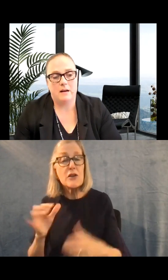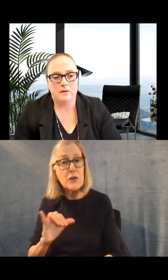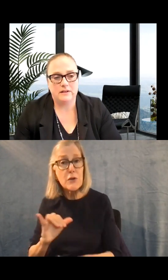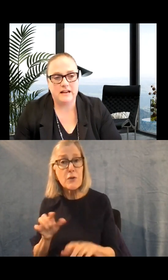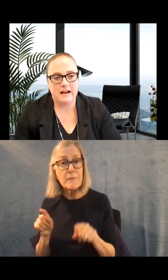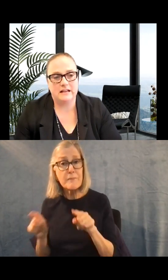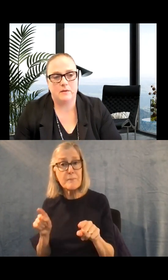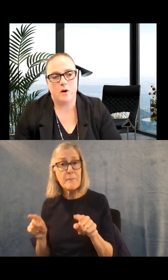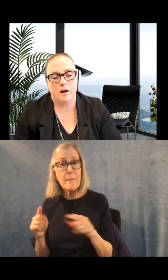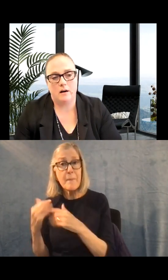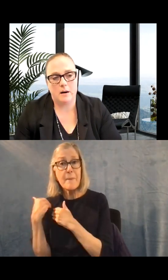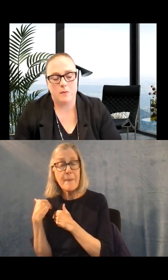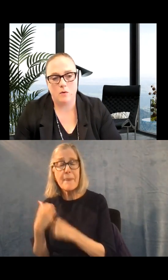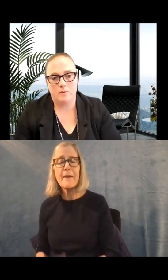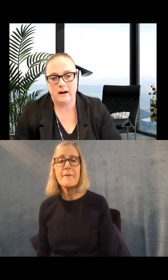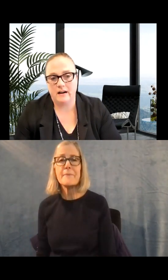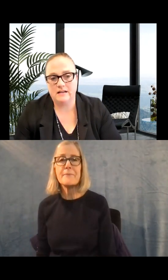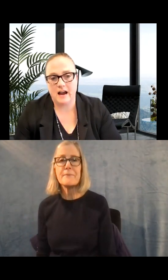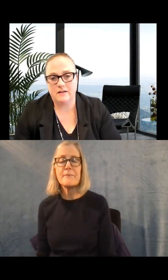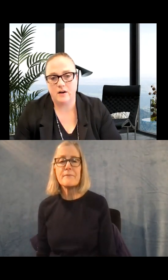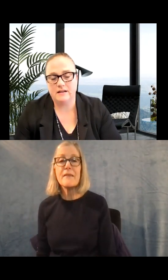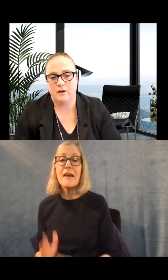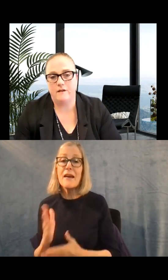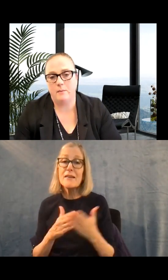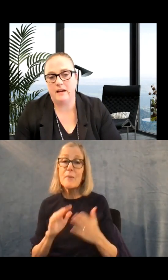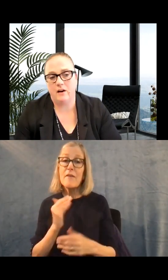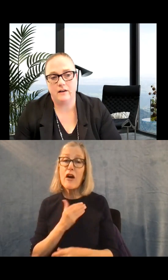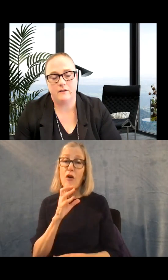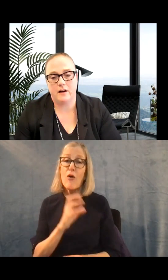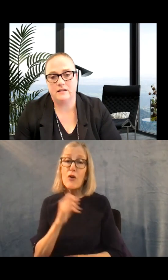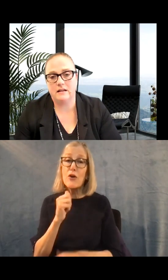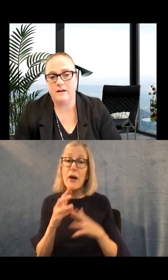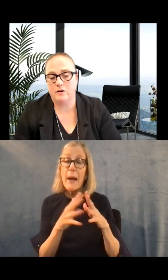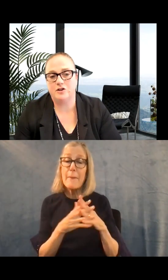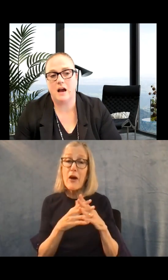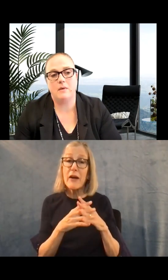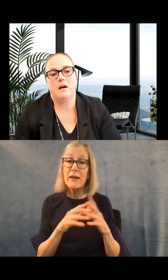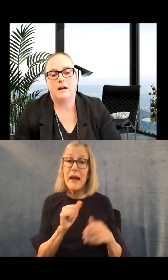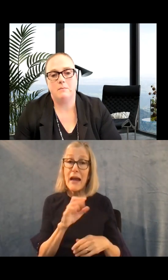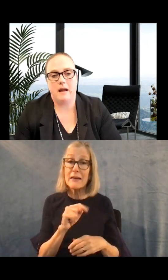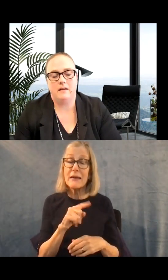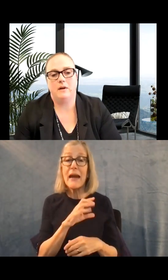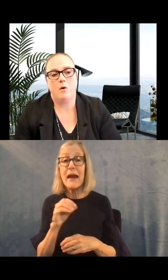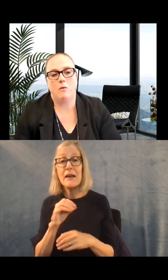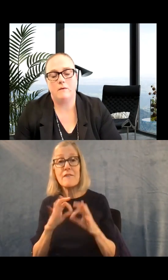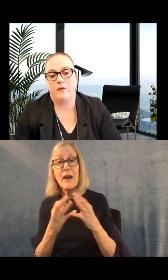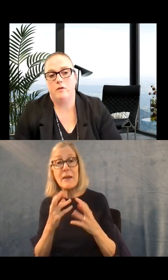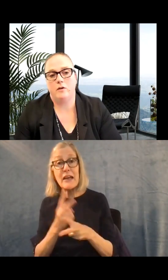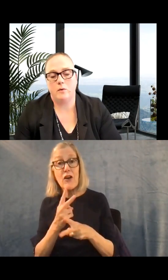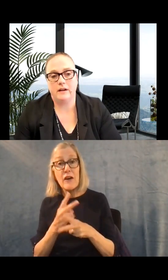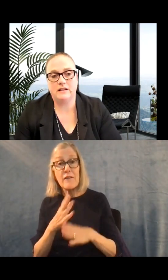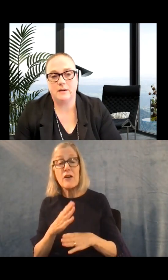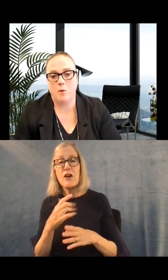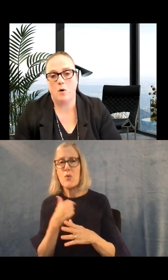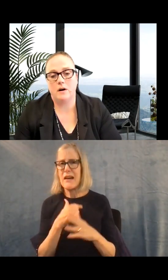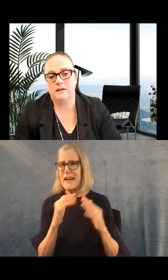We've been able to take some of our Older Americans Act funds and our family caregiver funds and leverage them and make them go